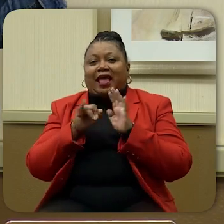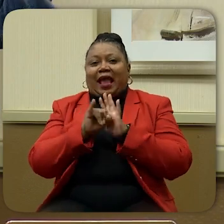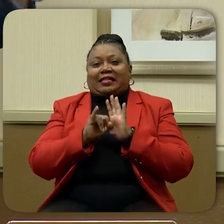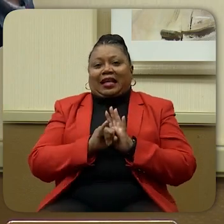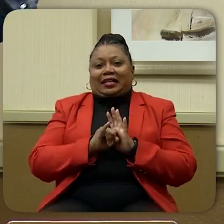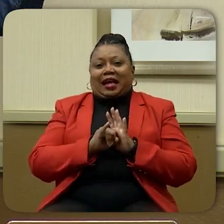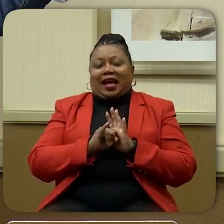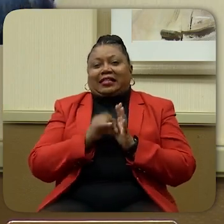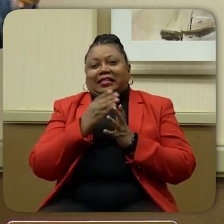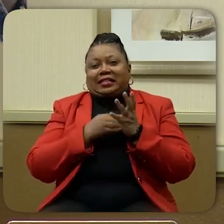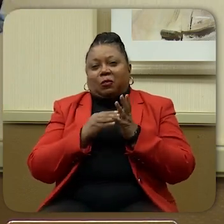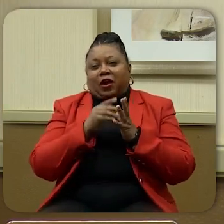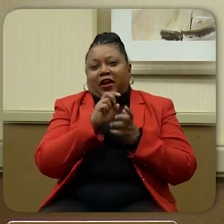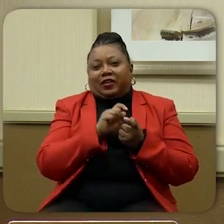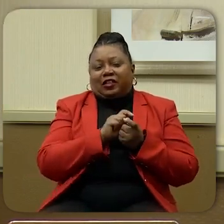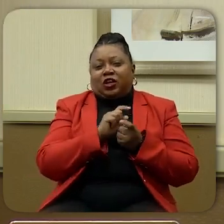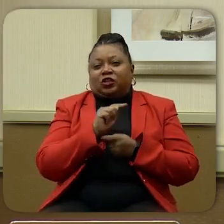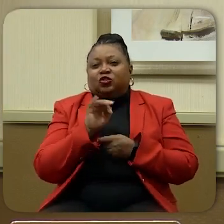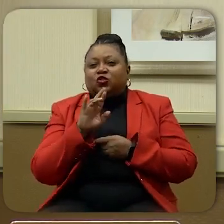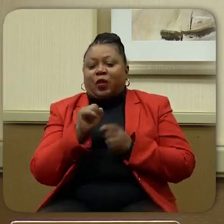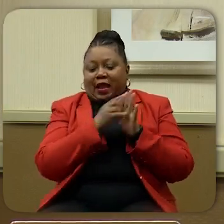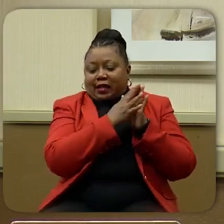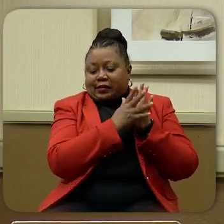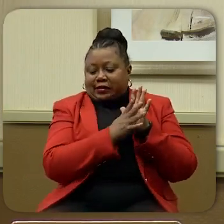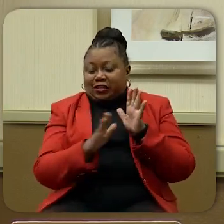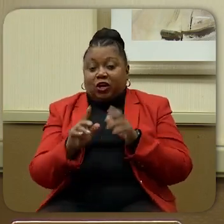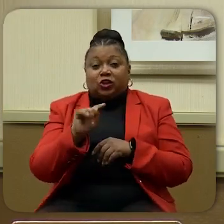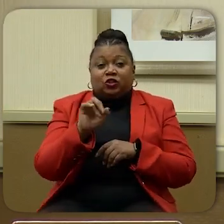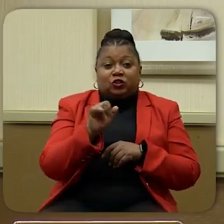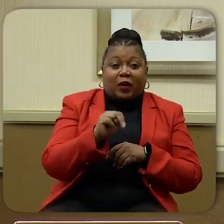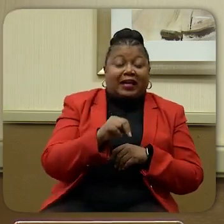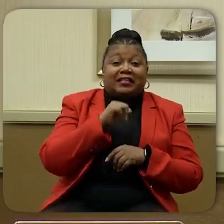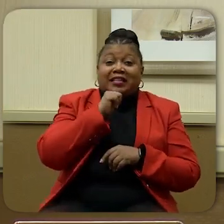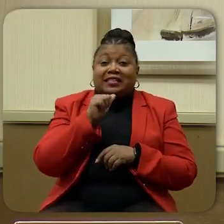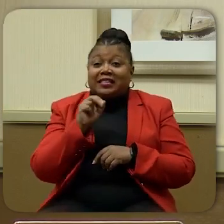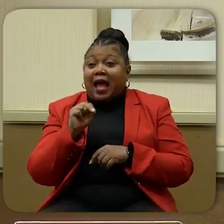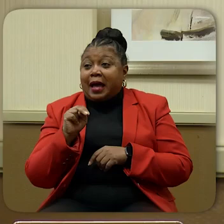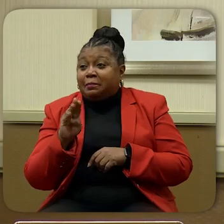identify as somewhere in the trans umbrella, whether that's trans,